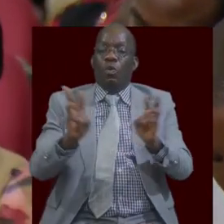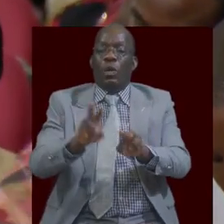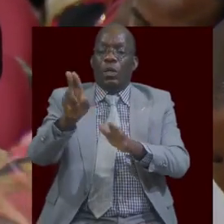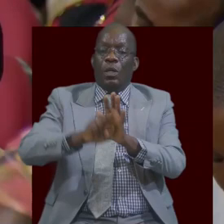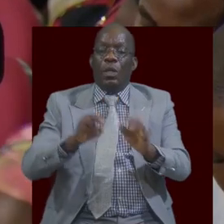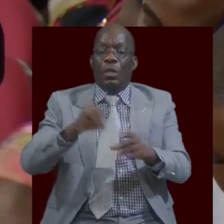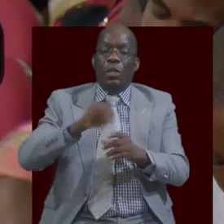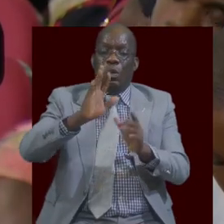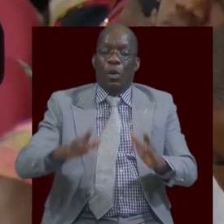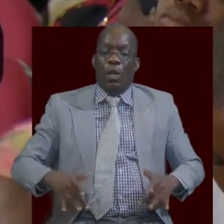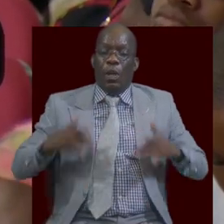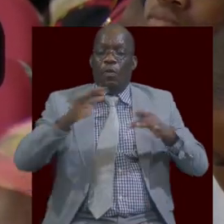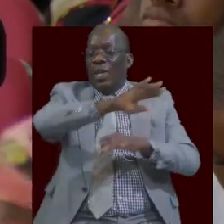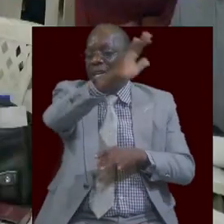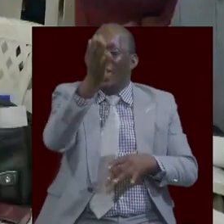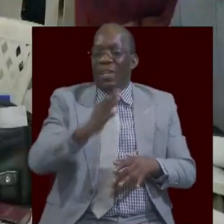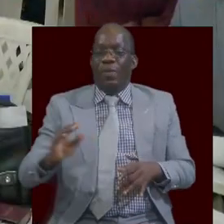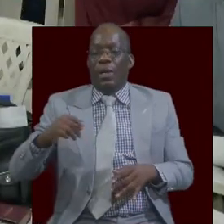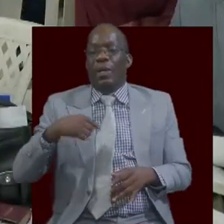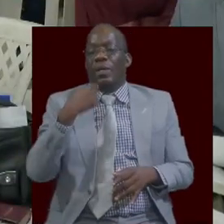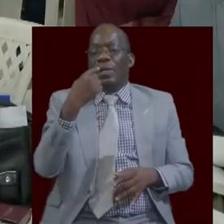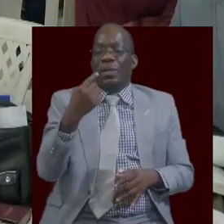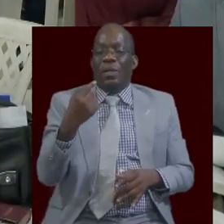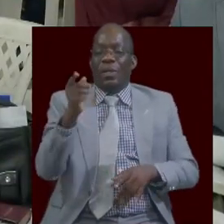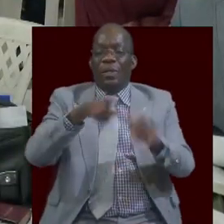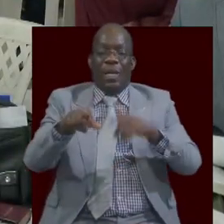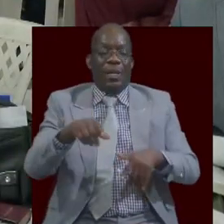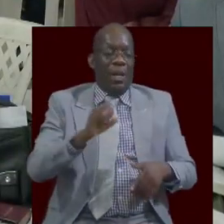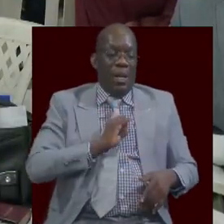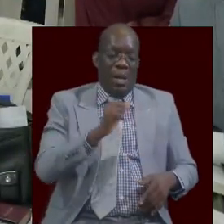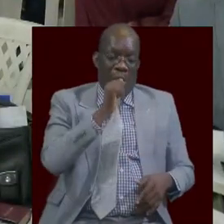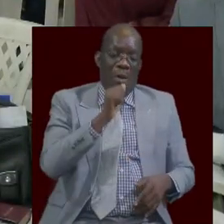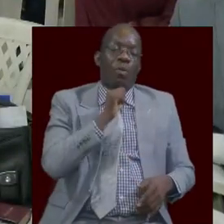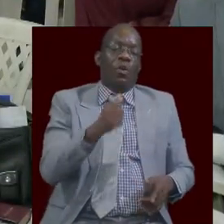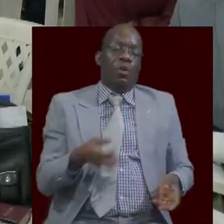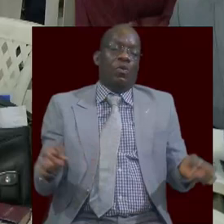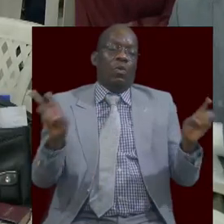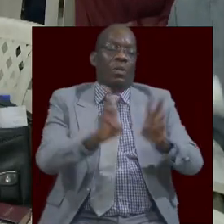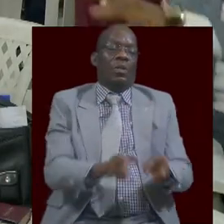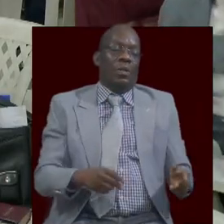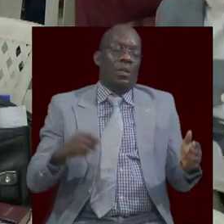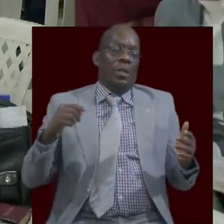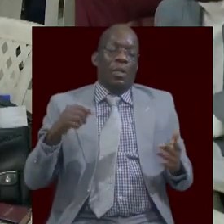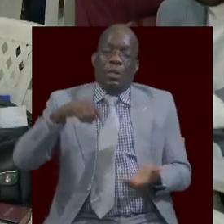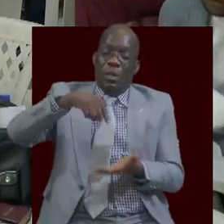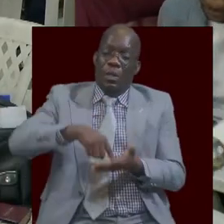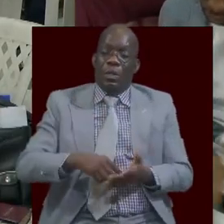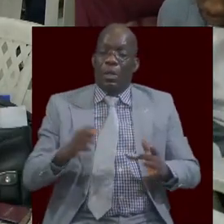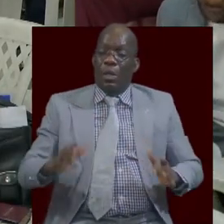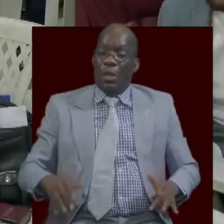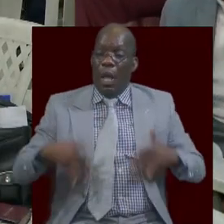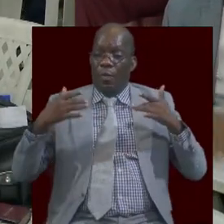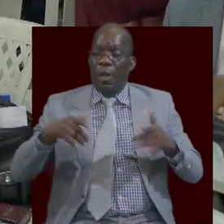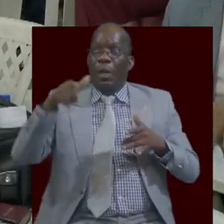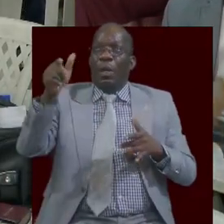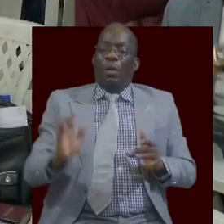ever say again, I am not worthy. It's like God has given you the brain and then you